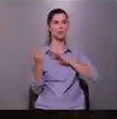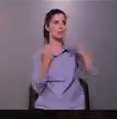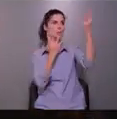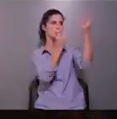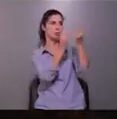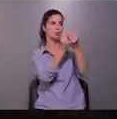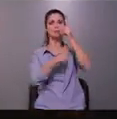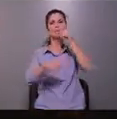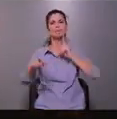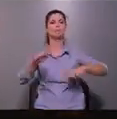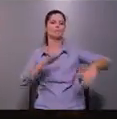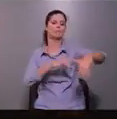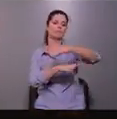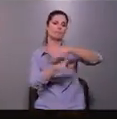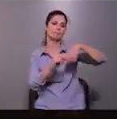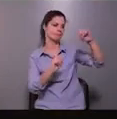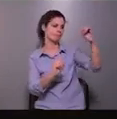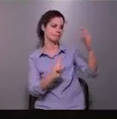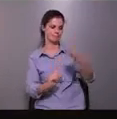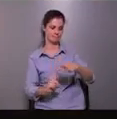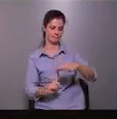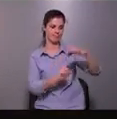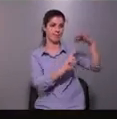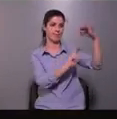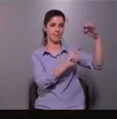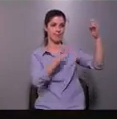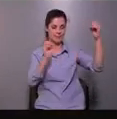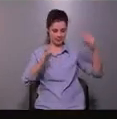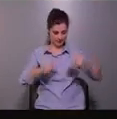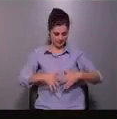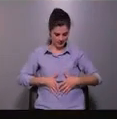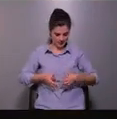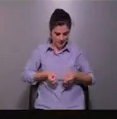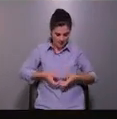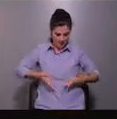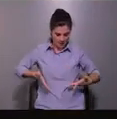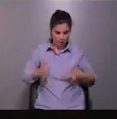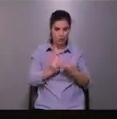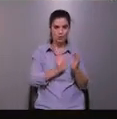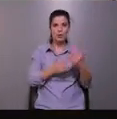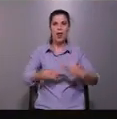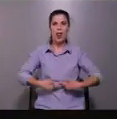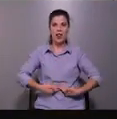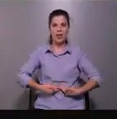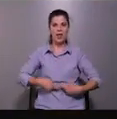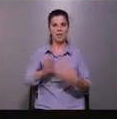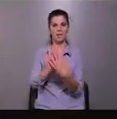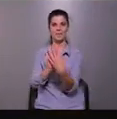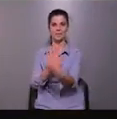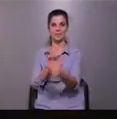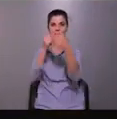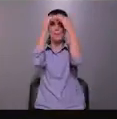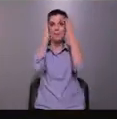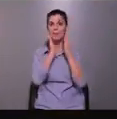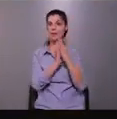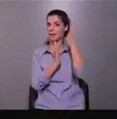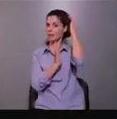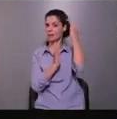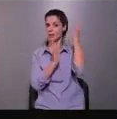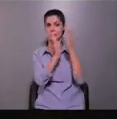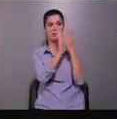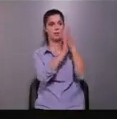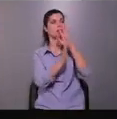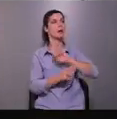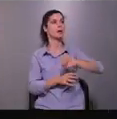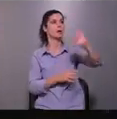you. Blessed are you among women, and blessed is the fruit of thy womb, Jesus. Santa Maria, Mãe